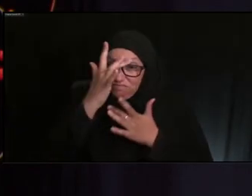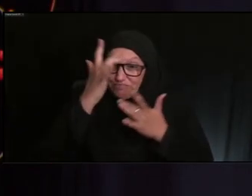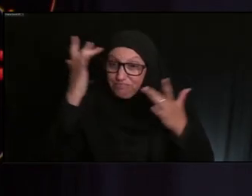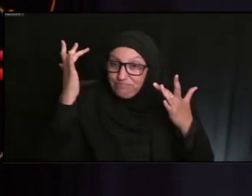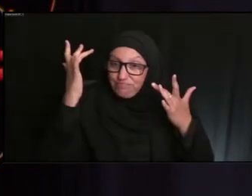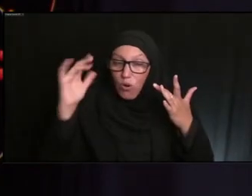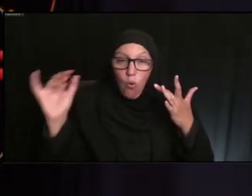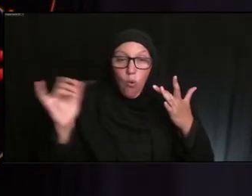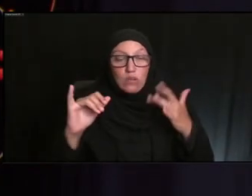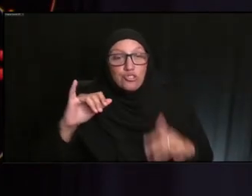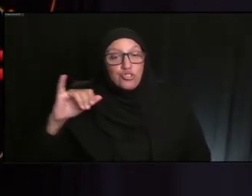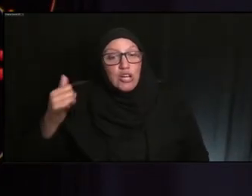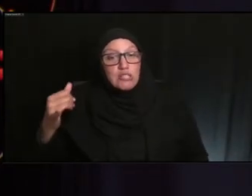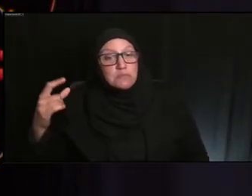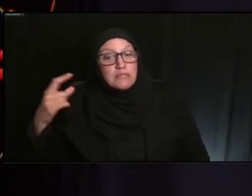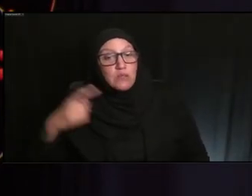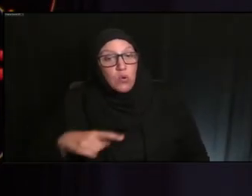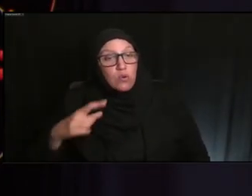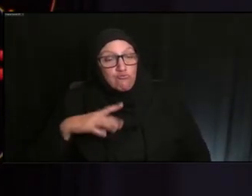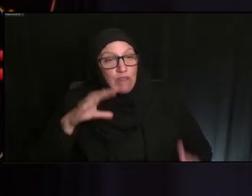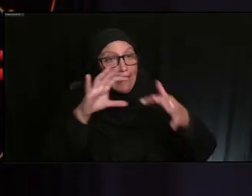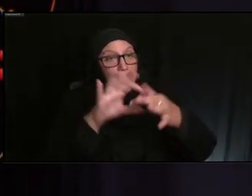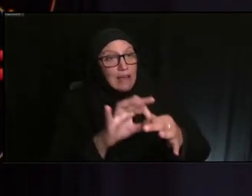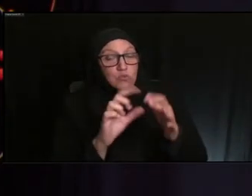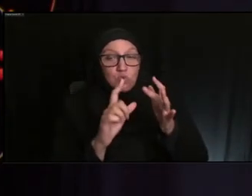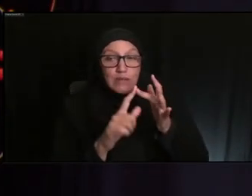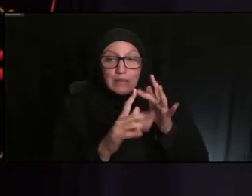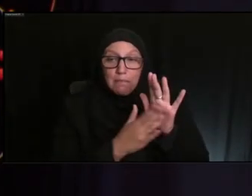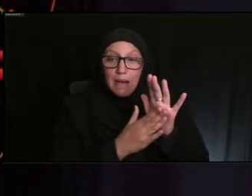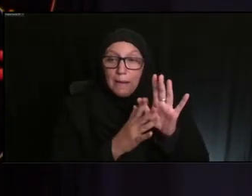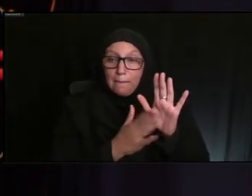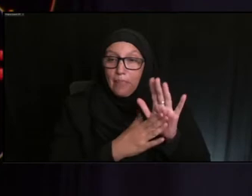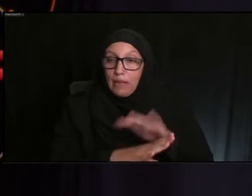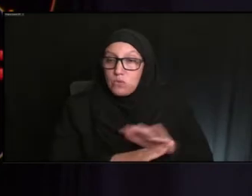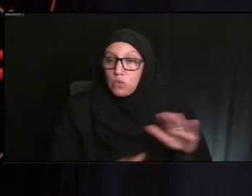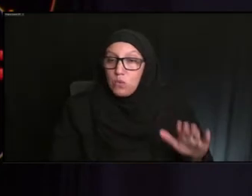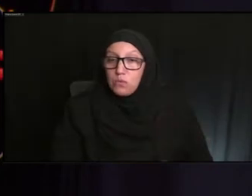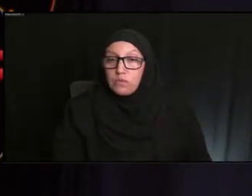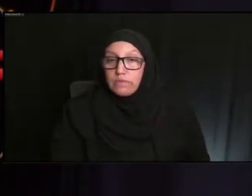just specifically limited to the imam? That this person is